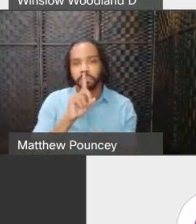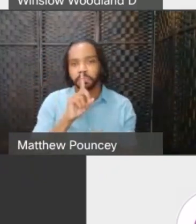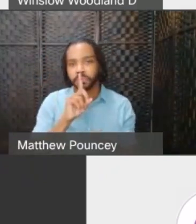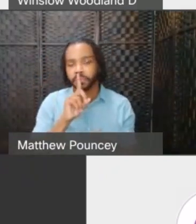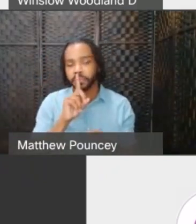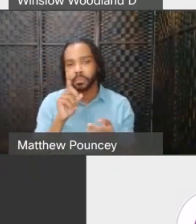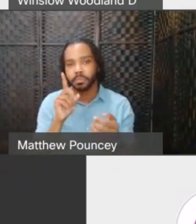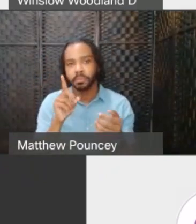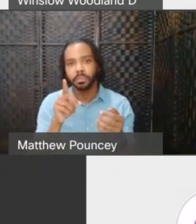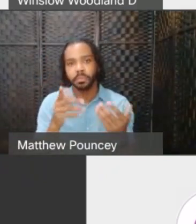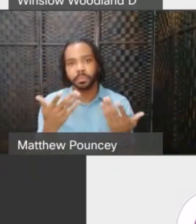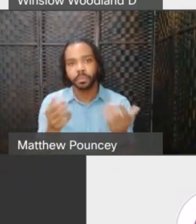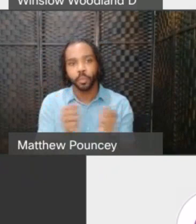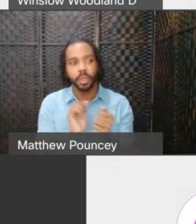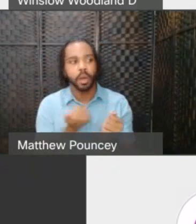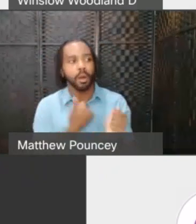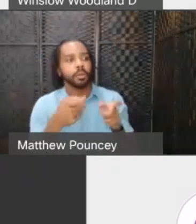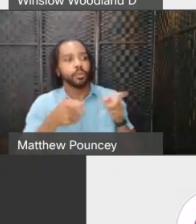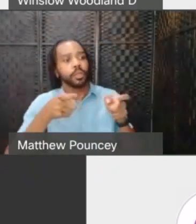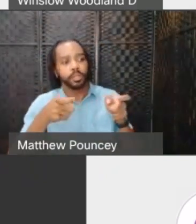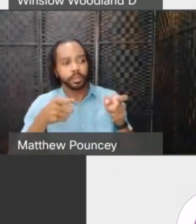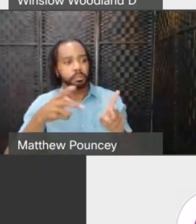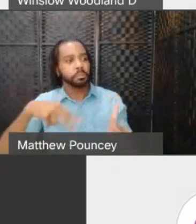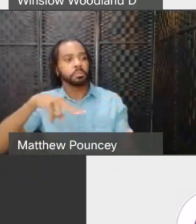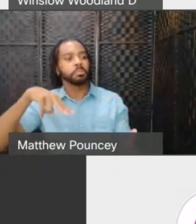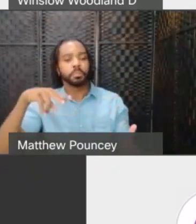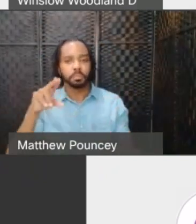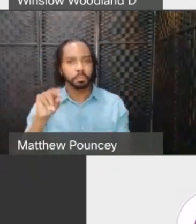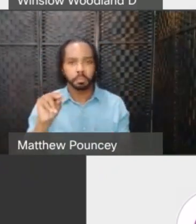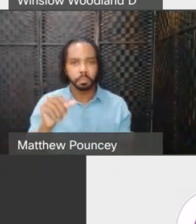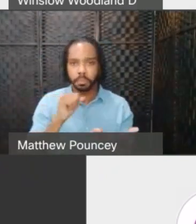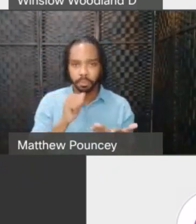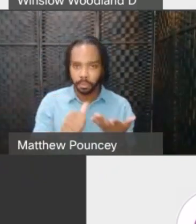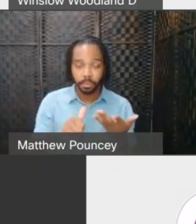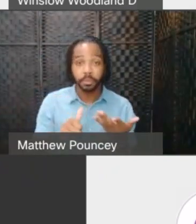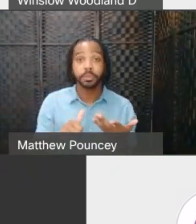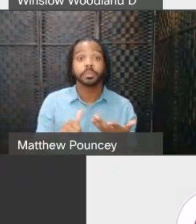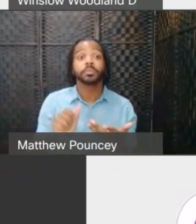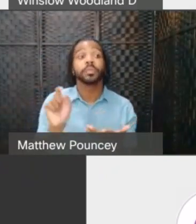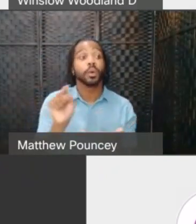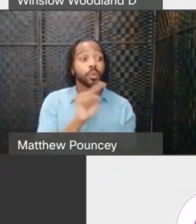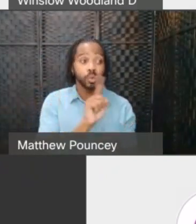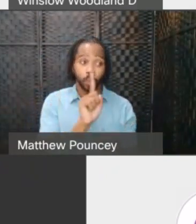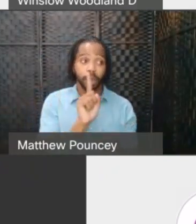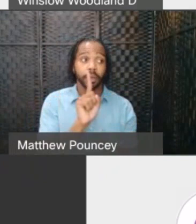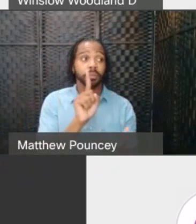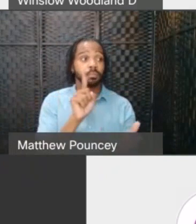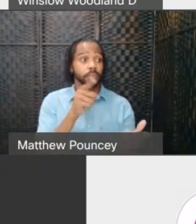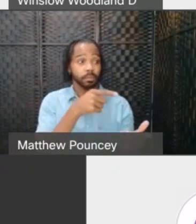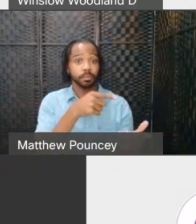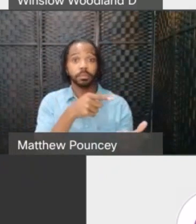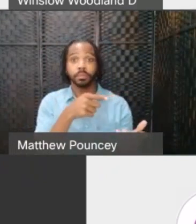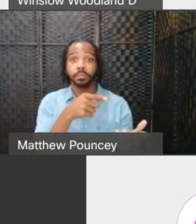the regulatory standpoint. Of course, we want those that where it does apply for them to receive